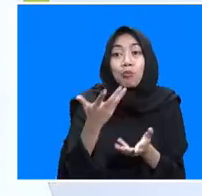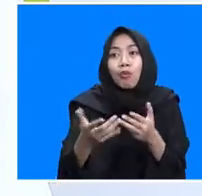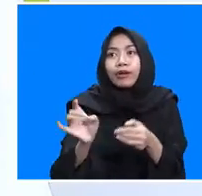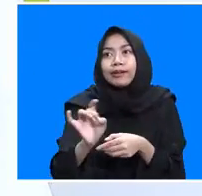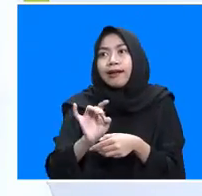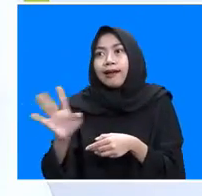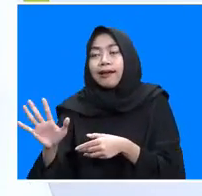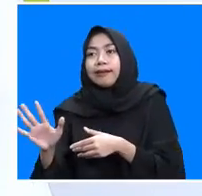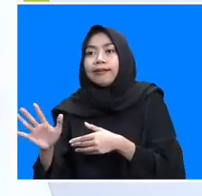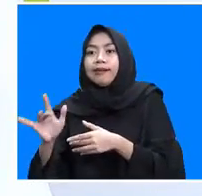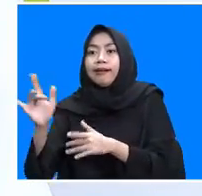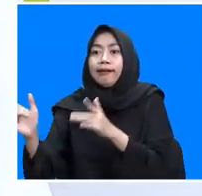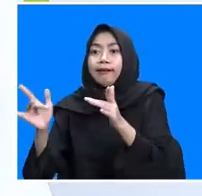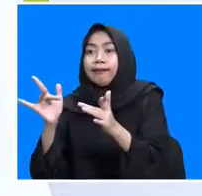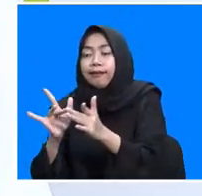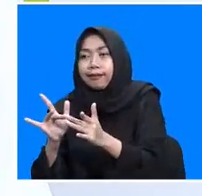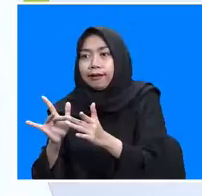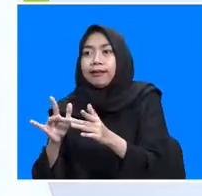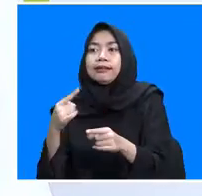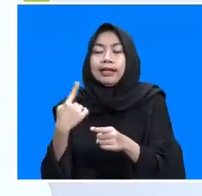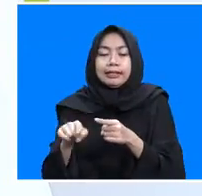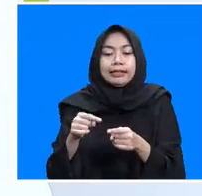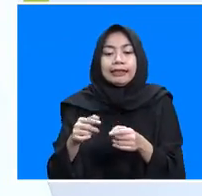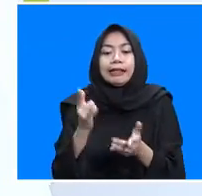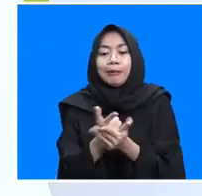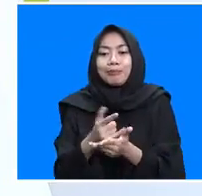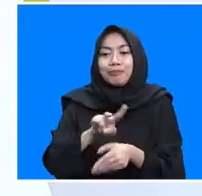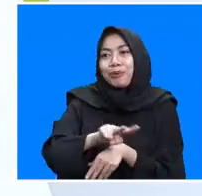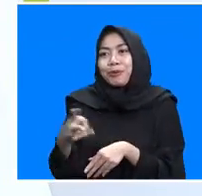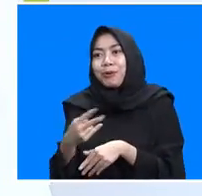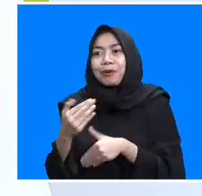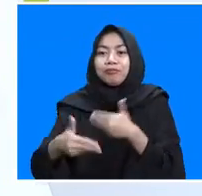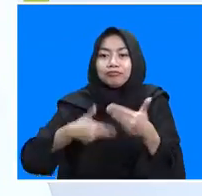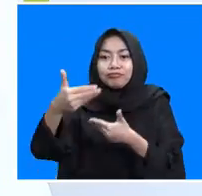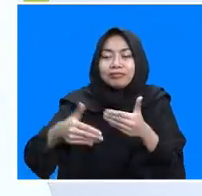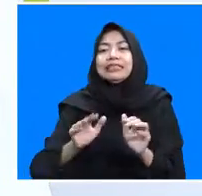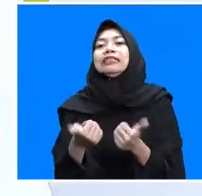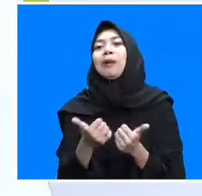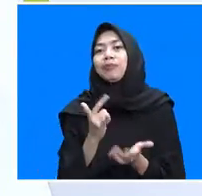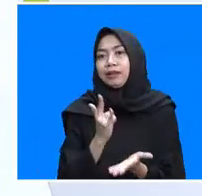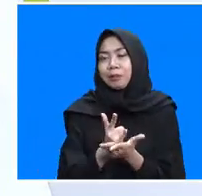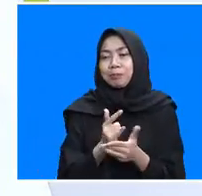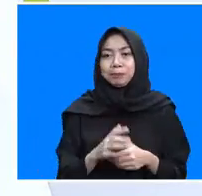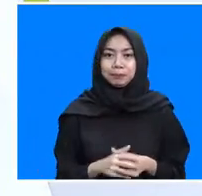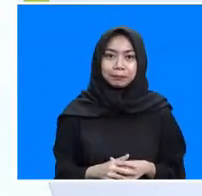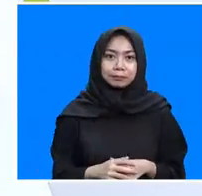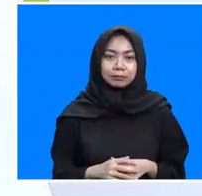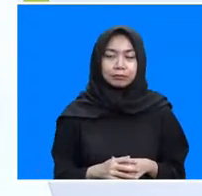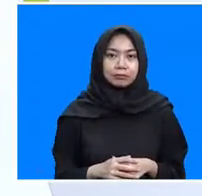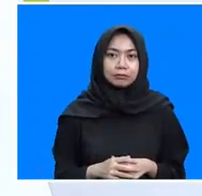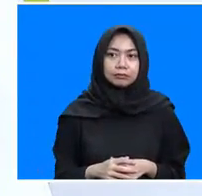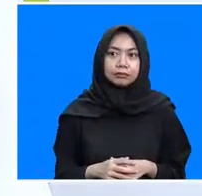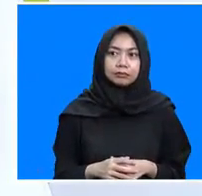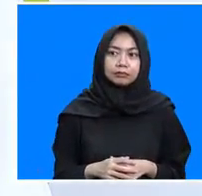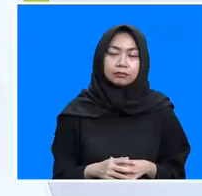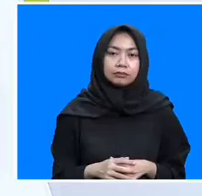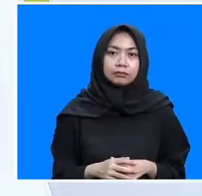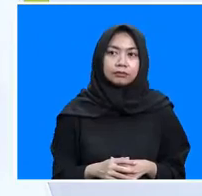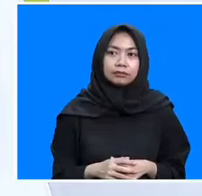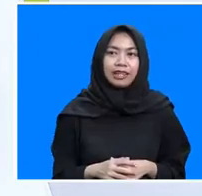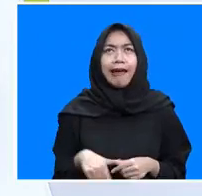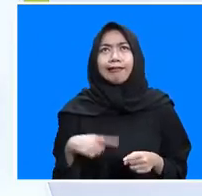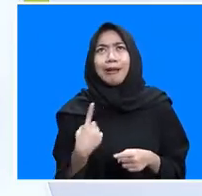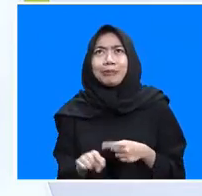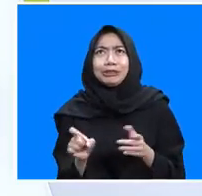are still remotely, even though we are transitioning back. Mm-hmm. But that's not to say our RTE framework is perfect. You